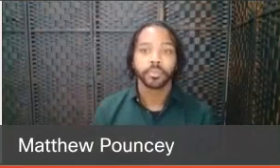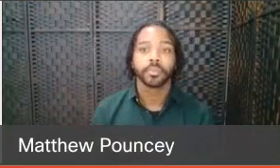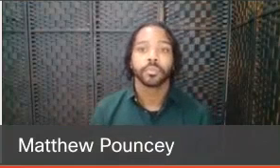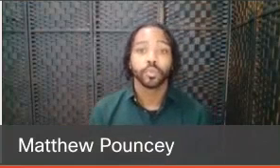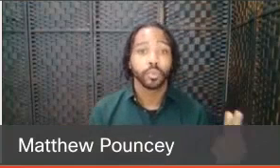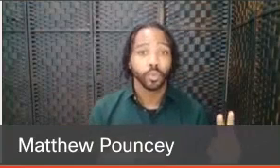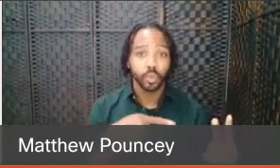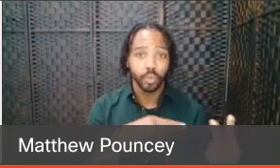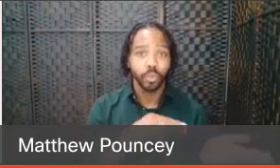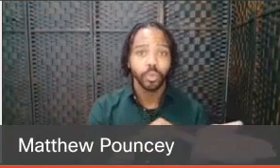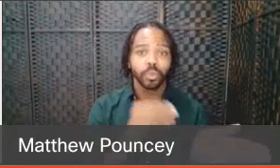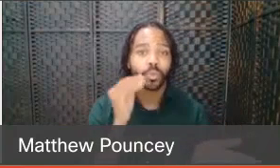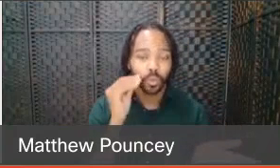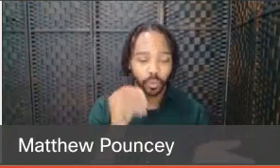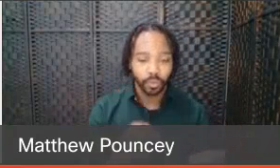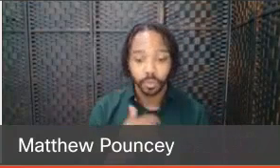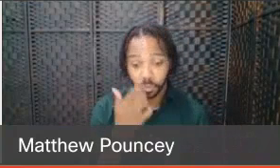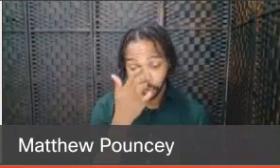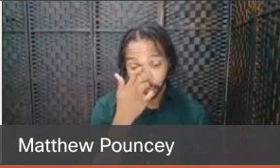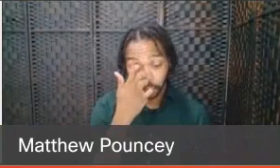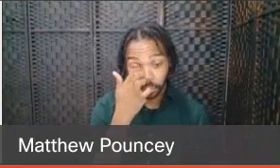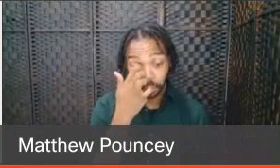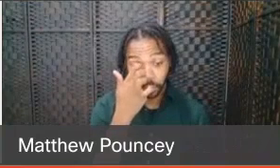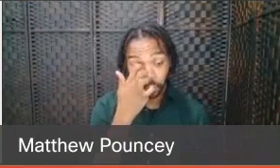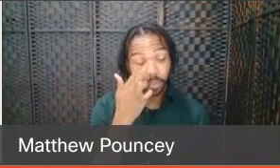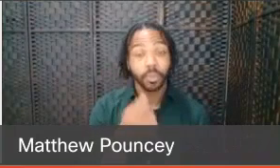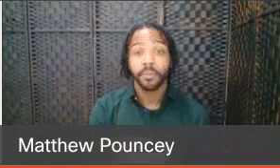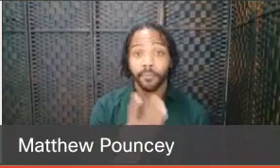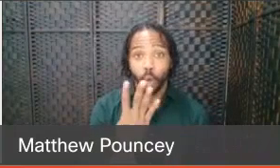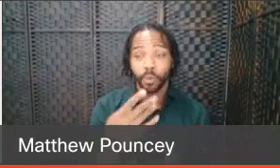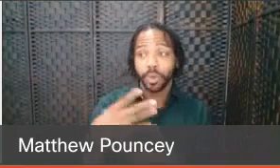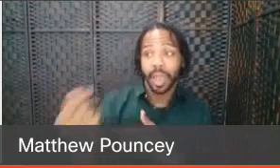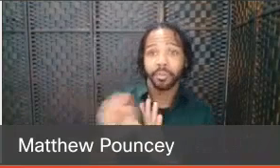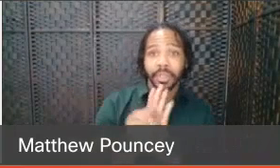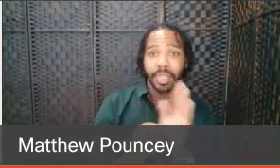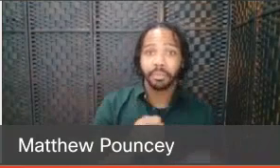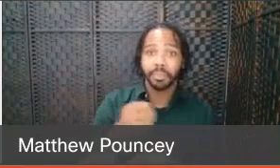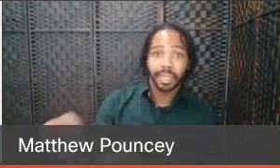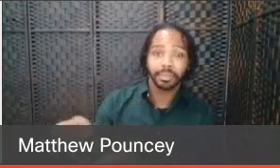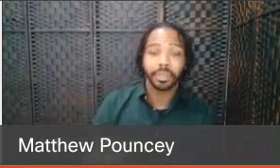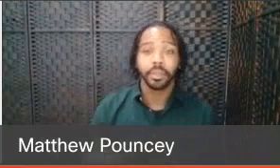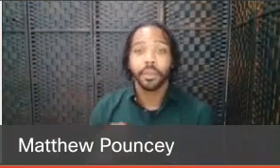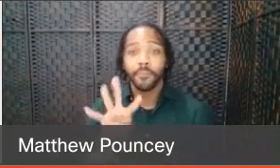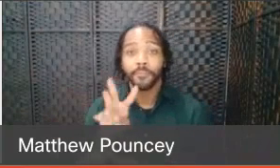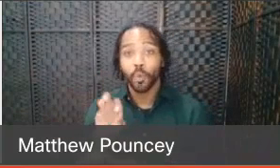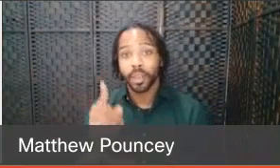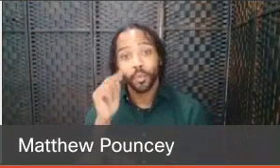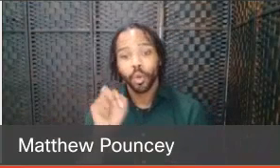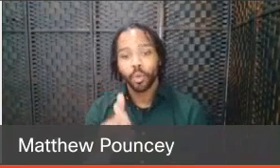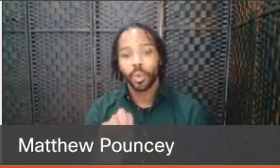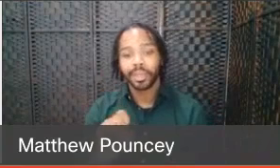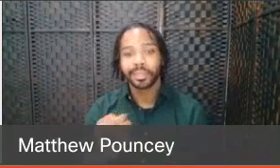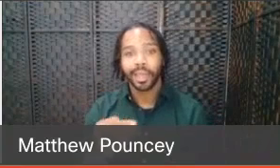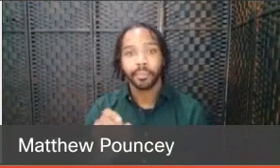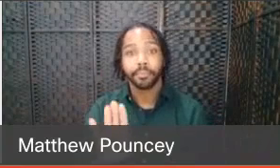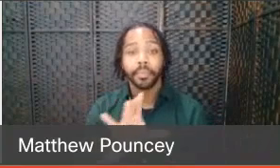2 in a nursing home, 4 in out-of-state placements, 40 in residential habilitation,